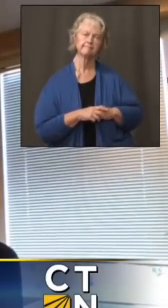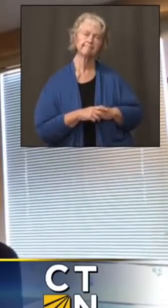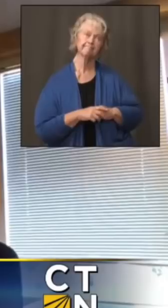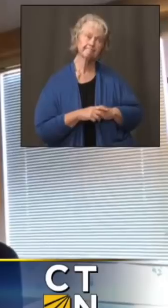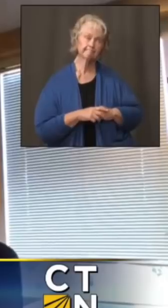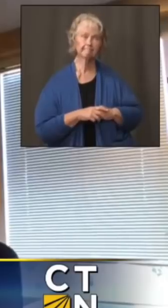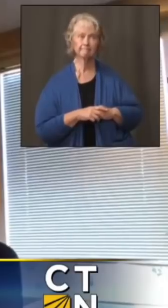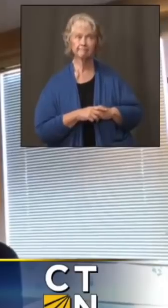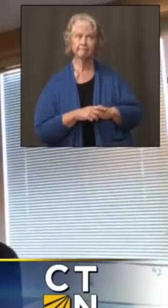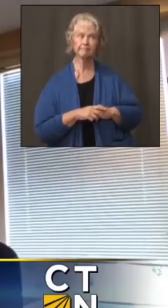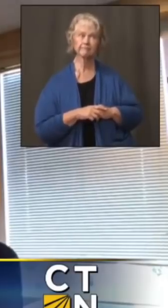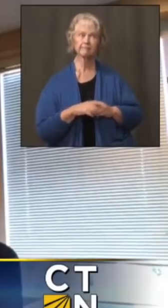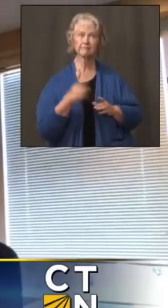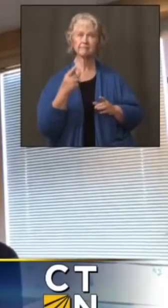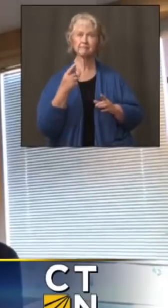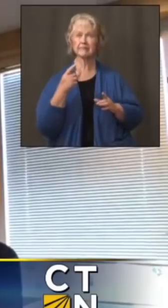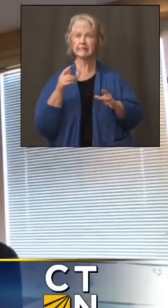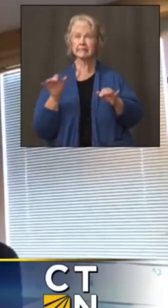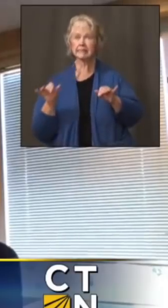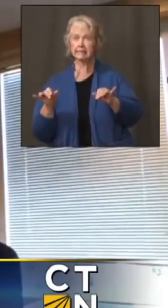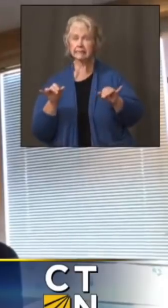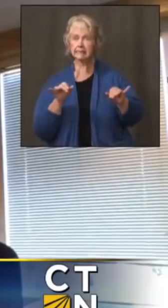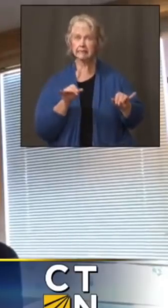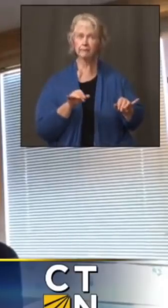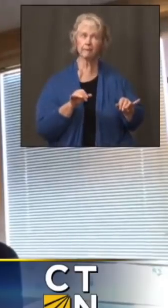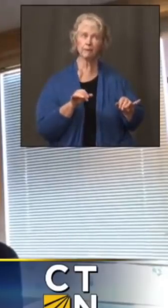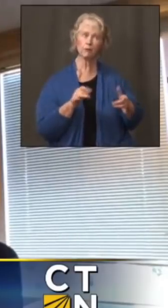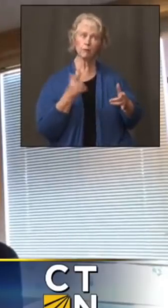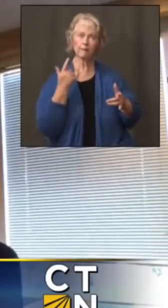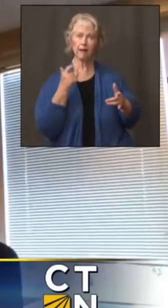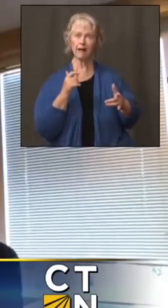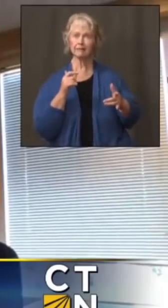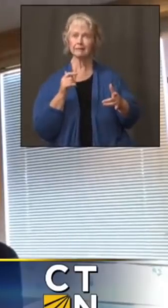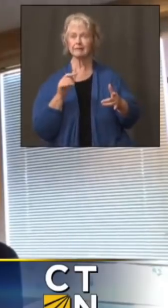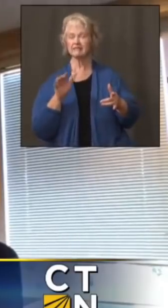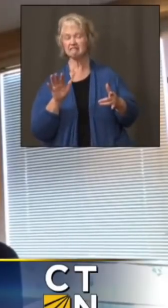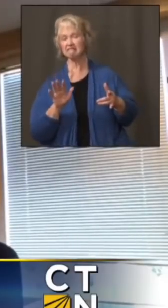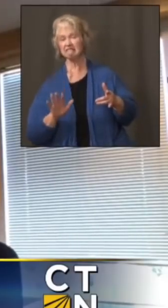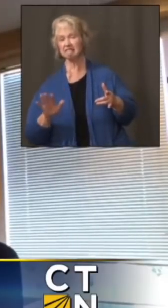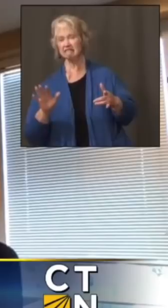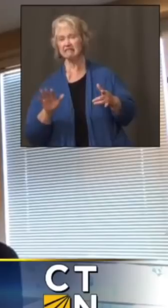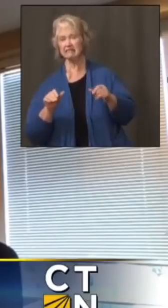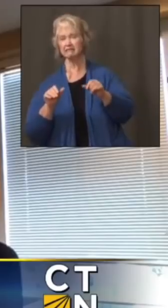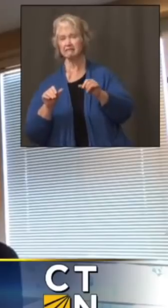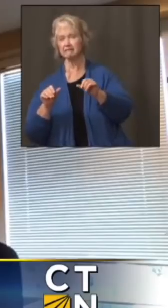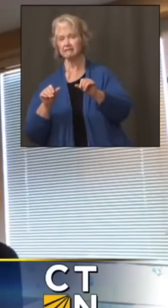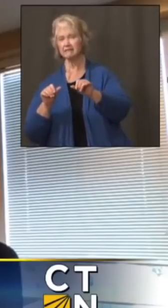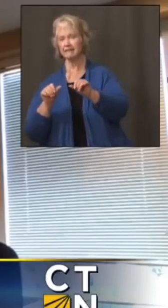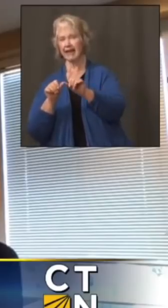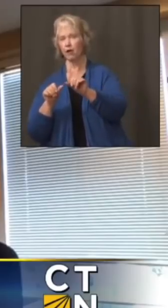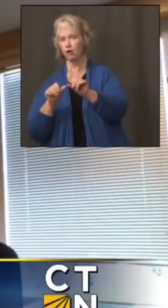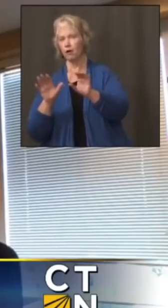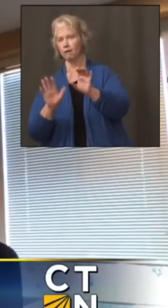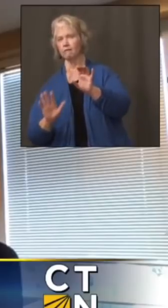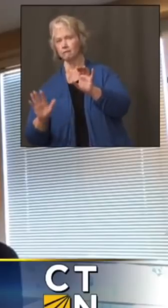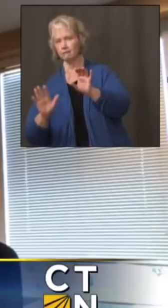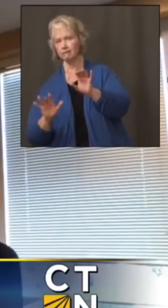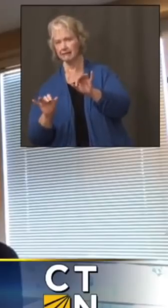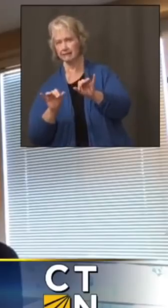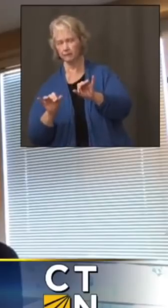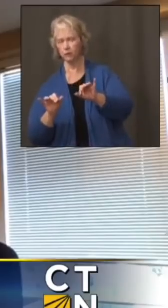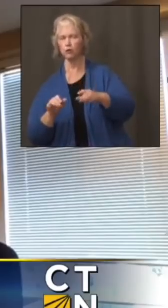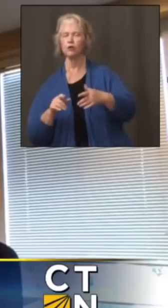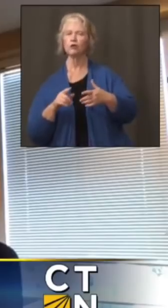Well, I think they're similar in that, they're obviously in the same general geographic region. And they